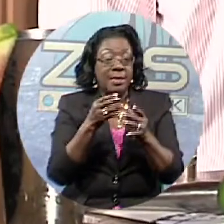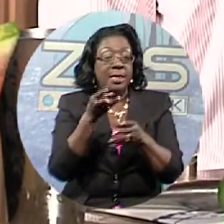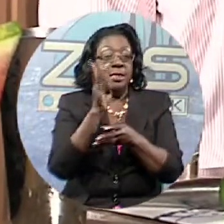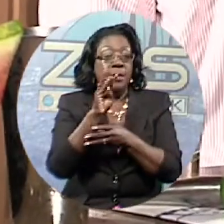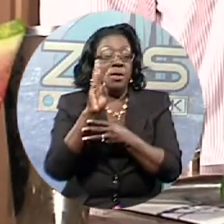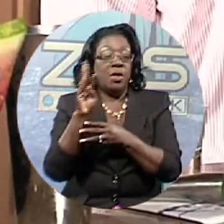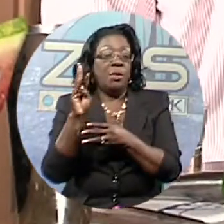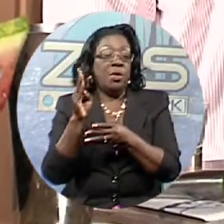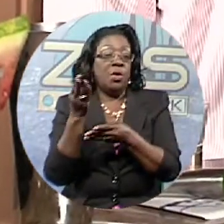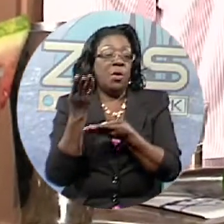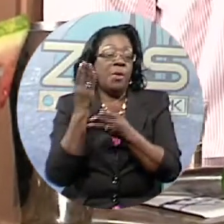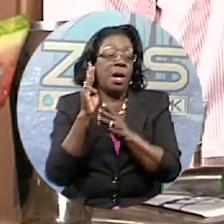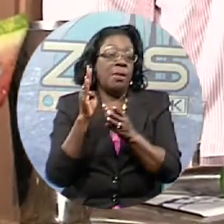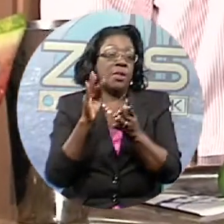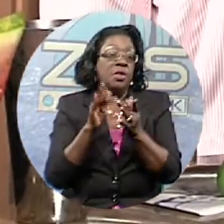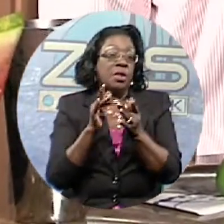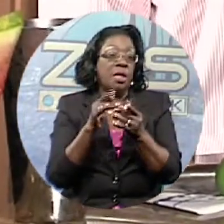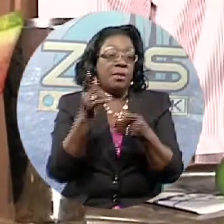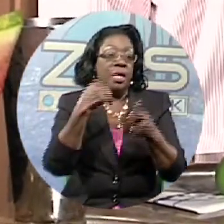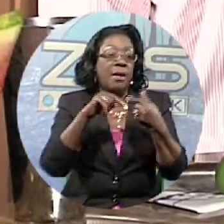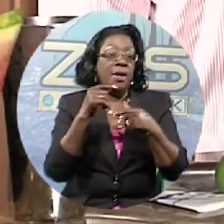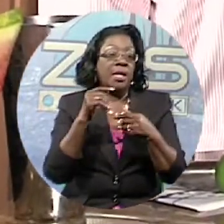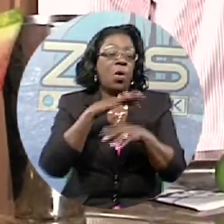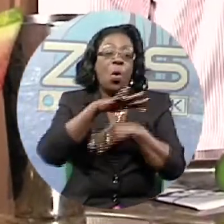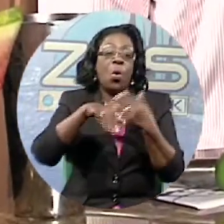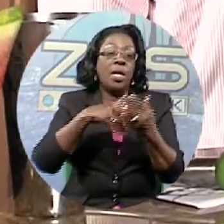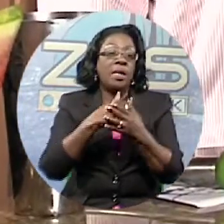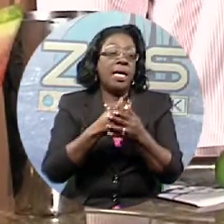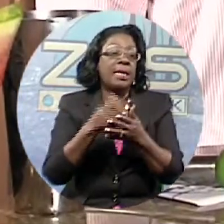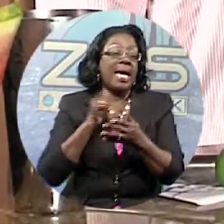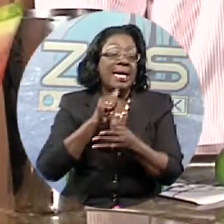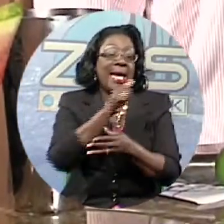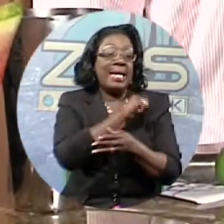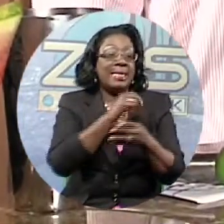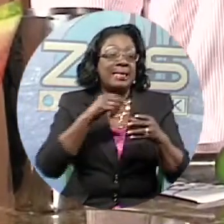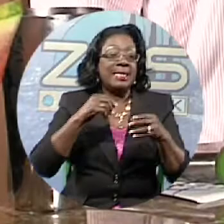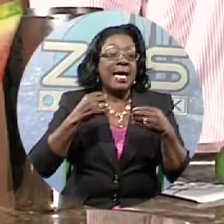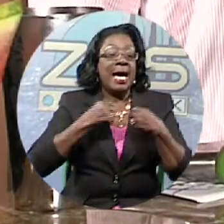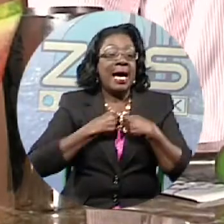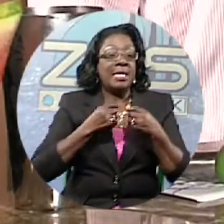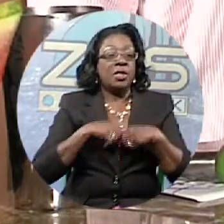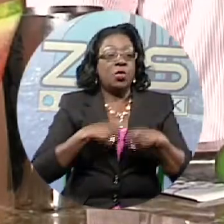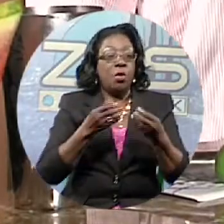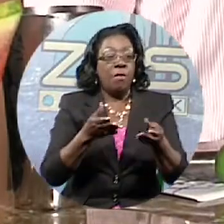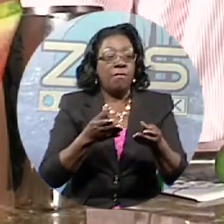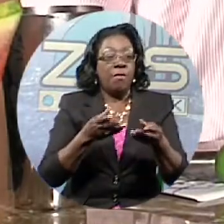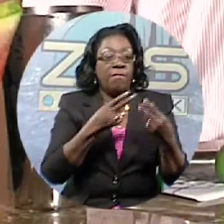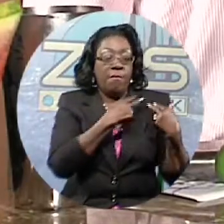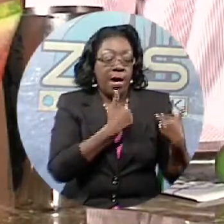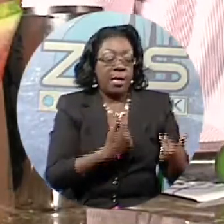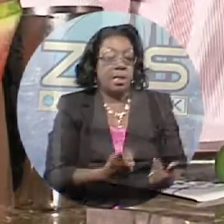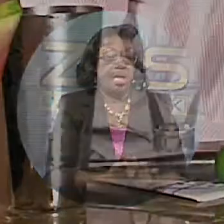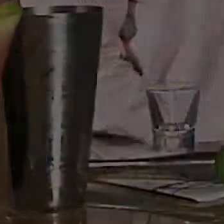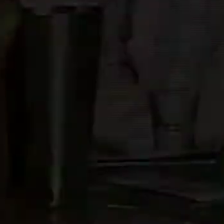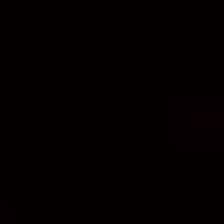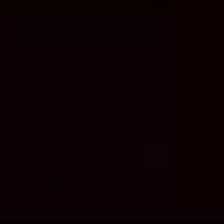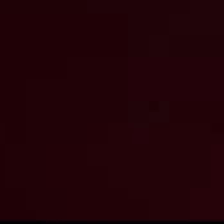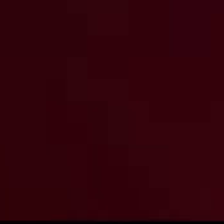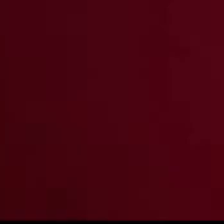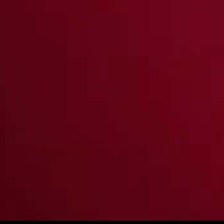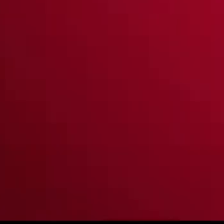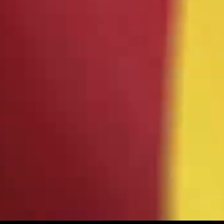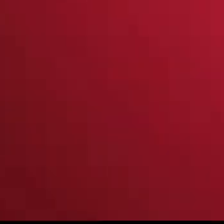www.znsbahamas.com. And you have a chance to soak in all Atlantis has to offer this Valentine's Day. Back to you guys in the studio.